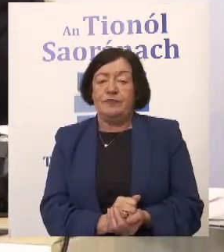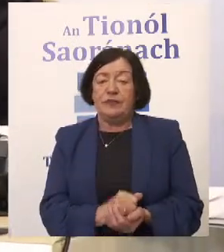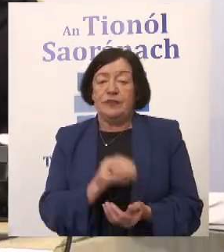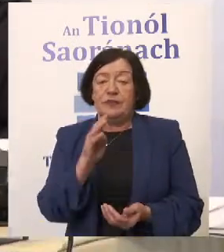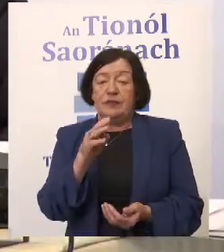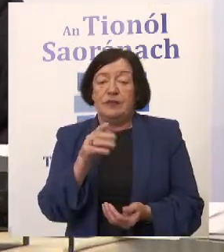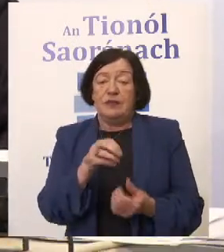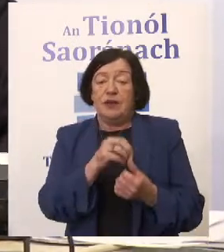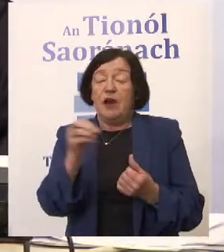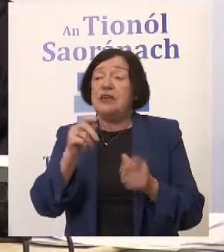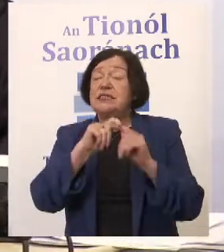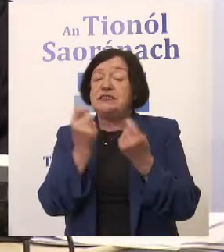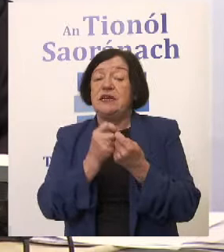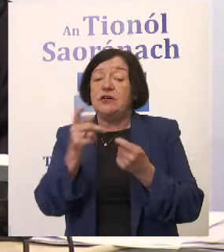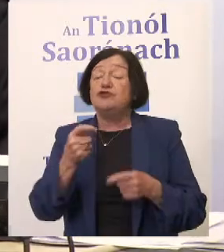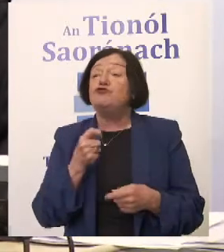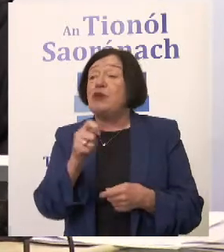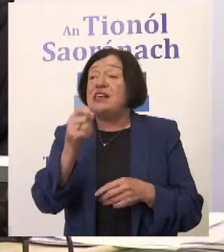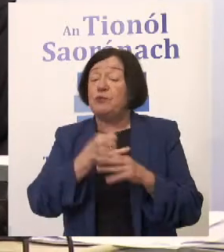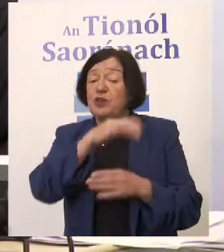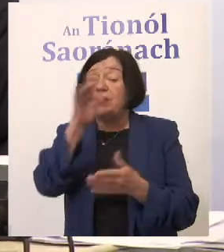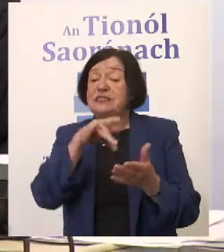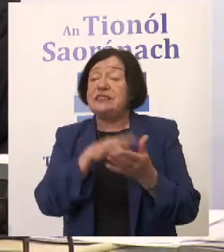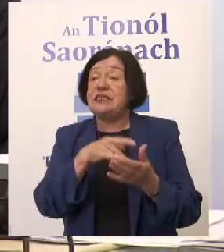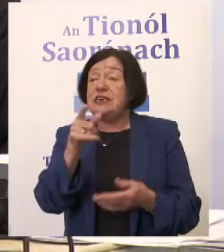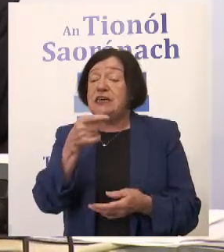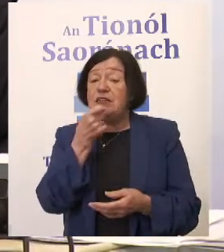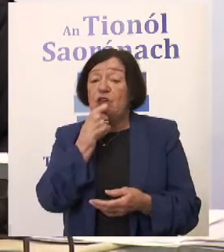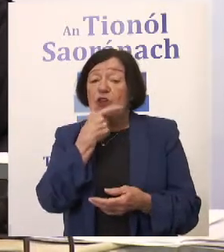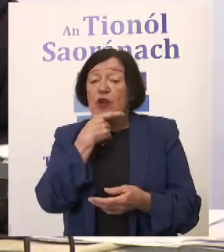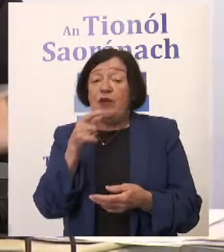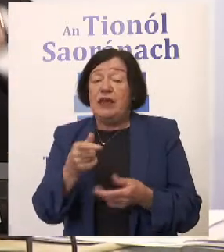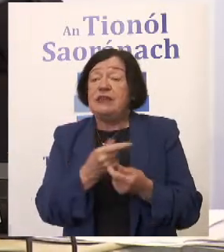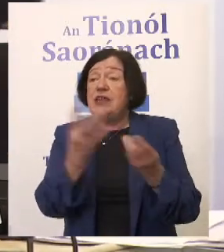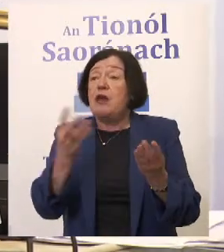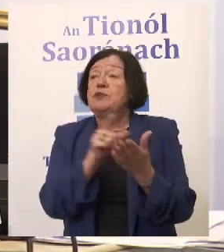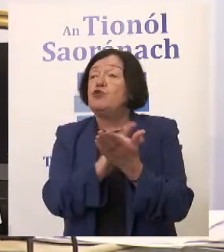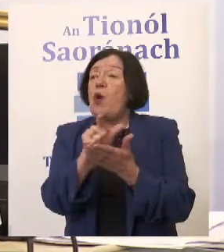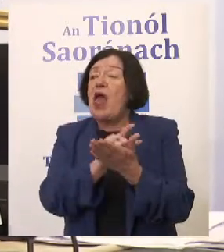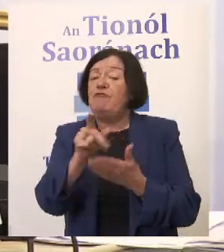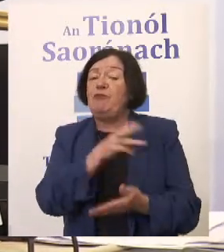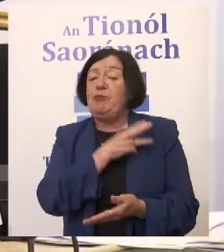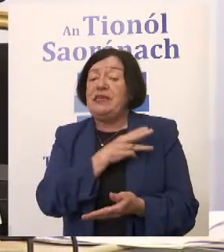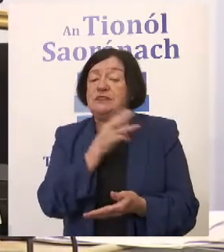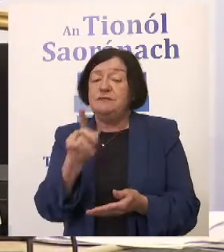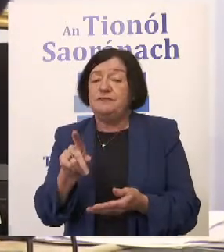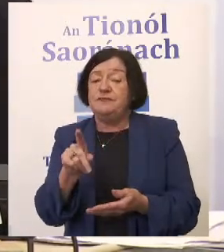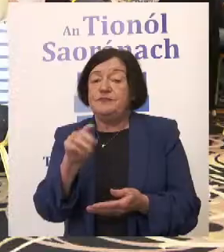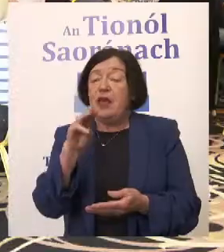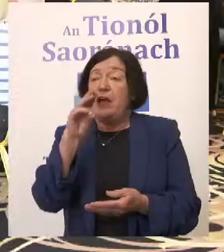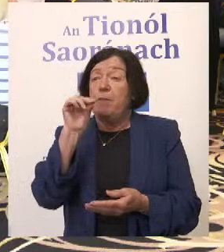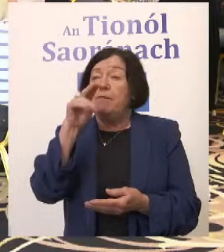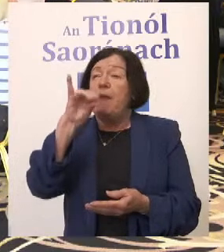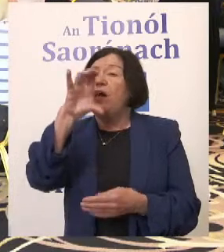Building on the theme from yesterday, transport in the city in County of Dublin. Question from table 12, please, and